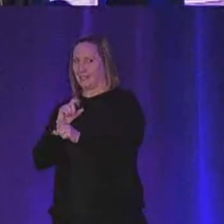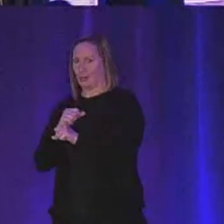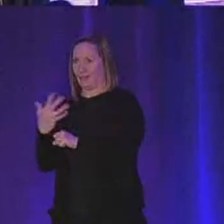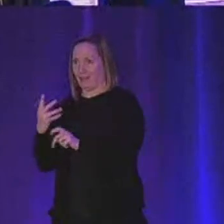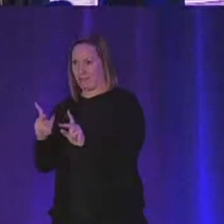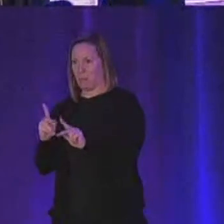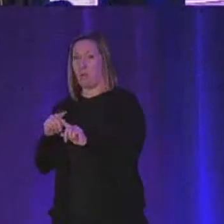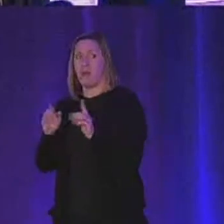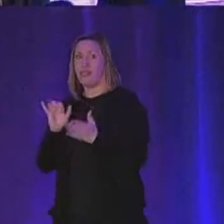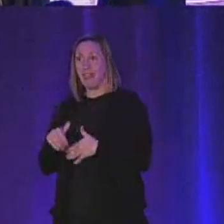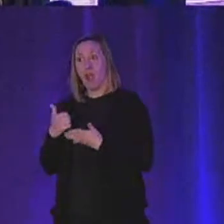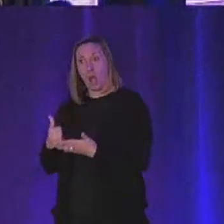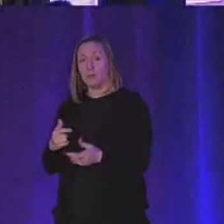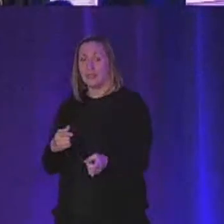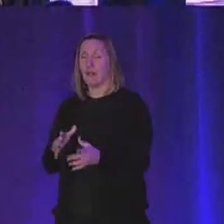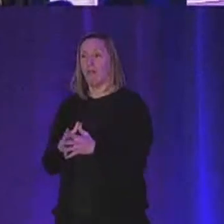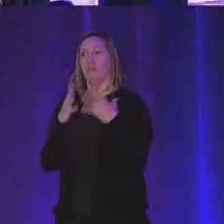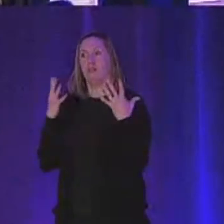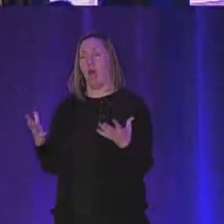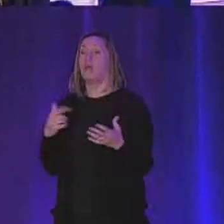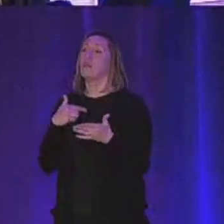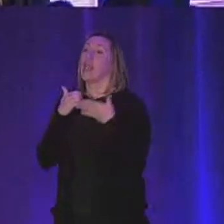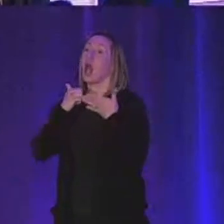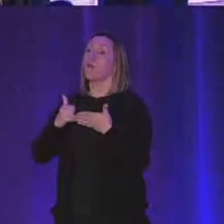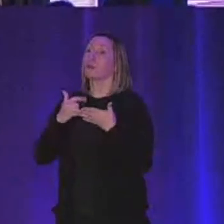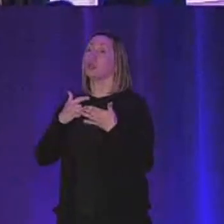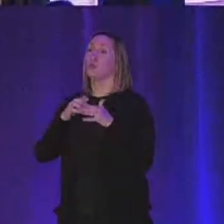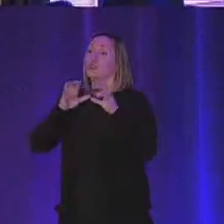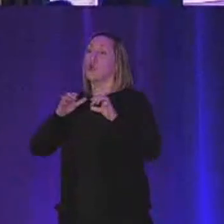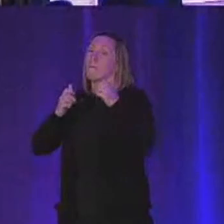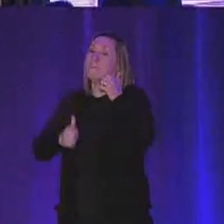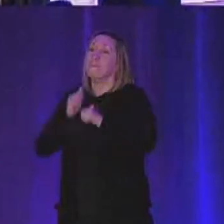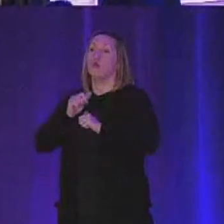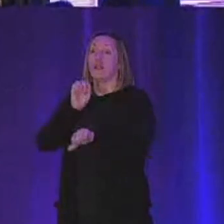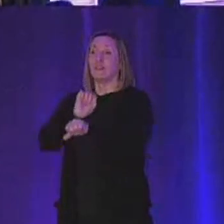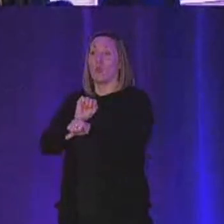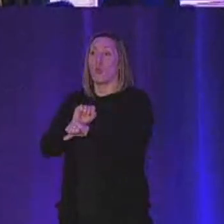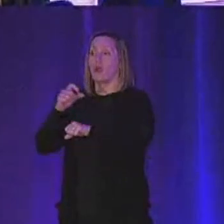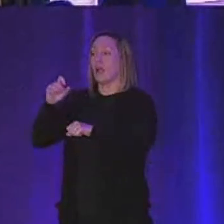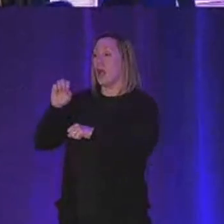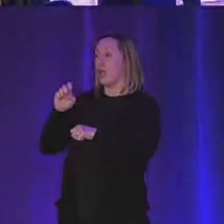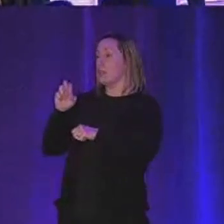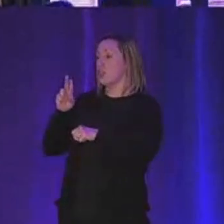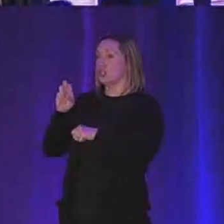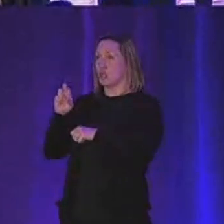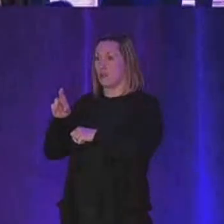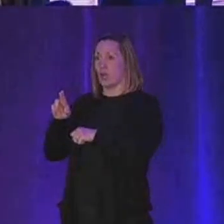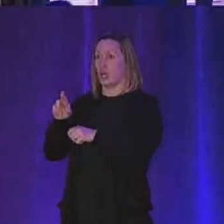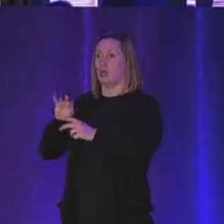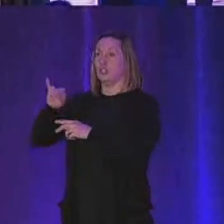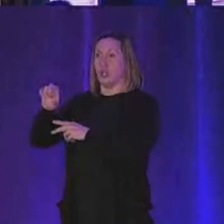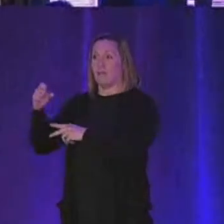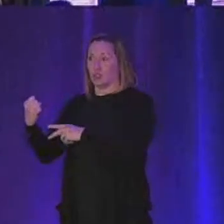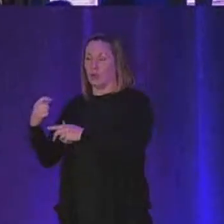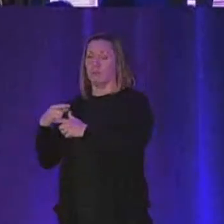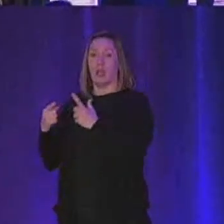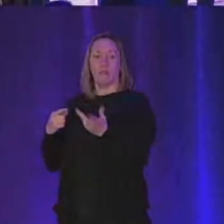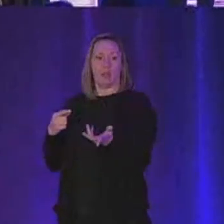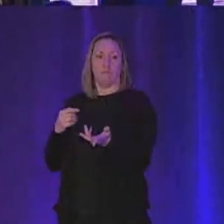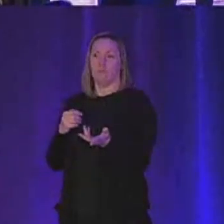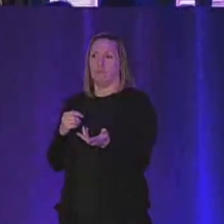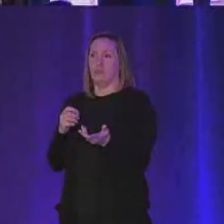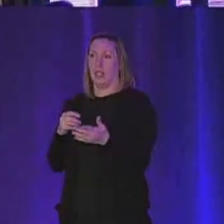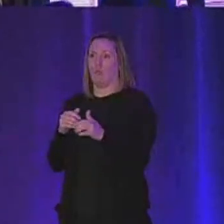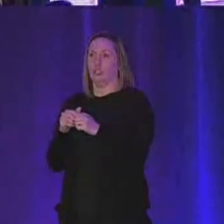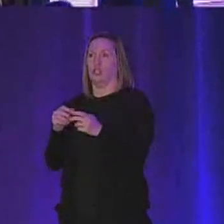help this a lot. They help you do most of your work on the server, JavaScript-wise, and ship just rendered HTML to the client. But